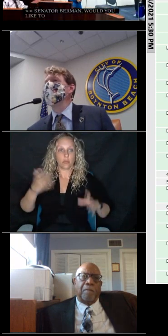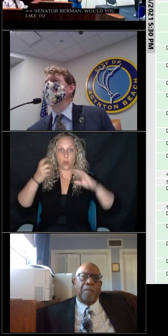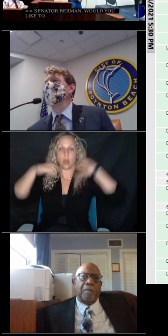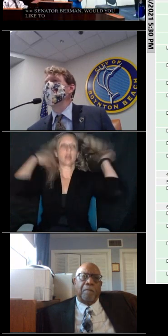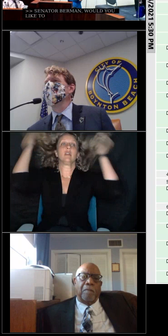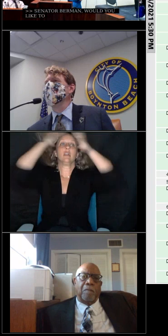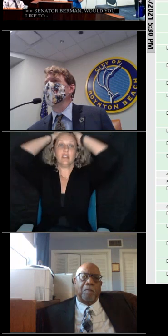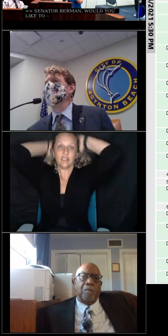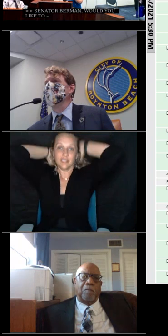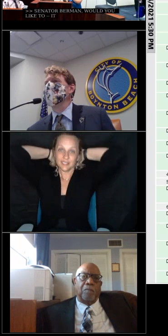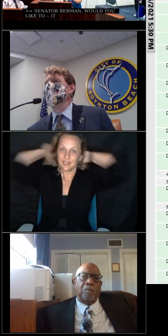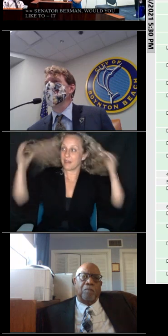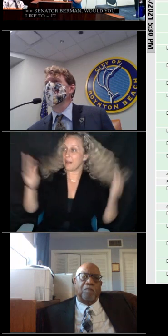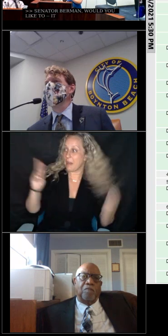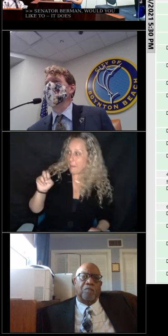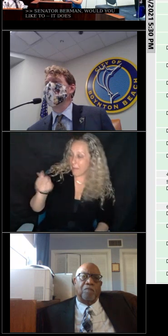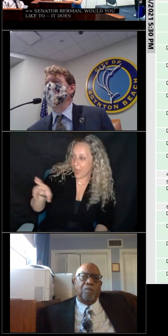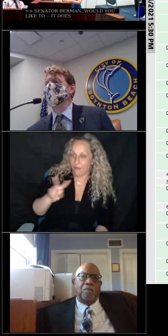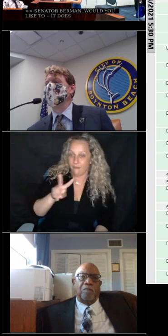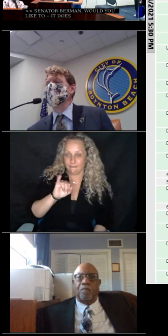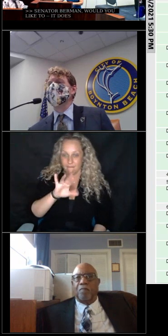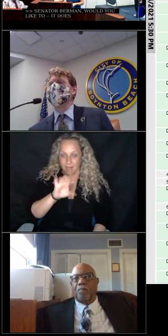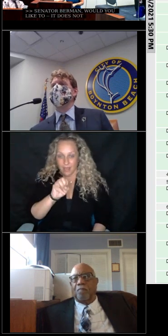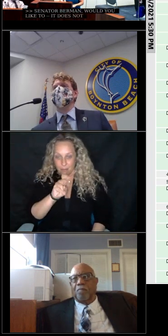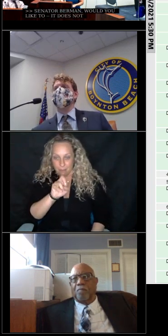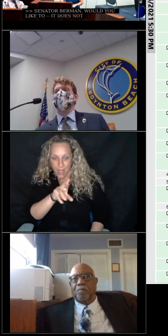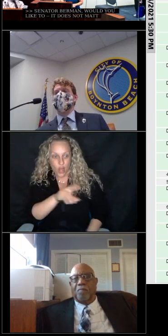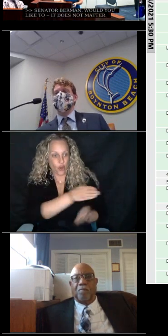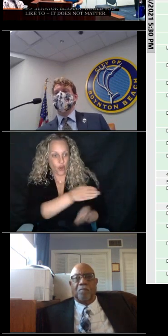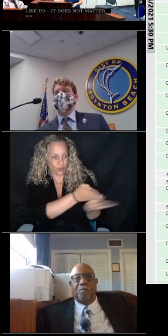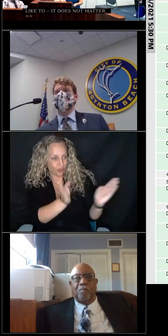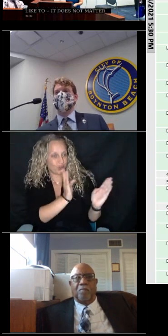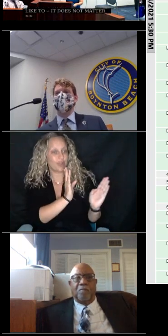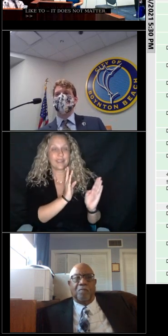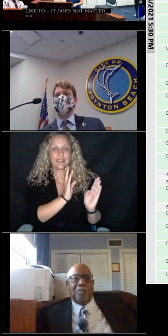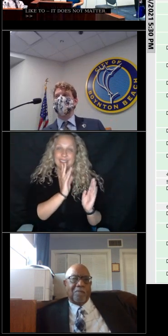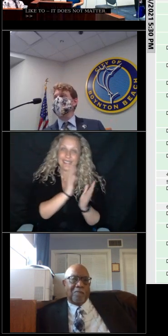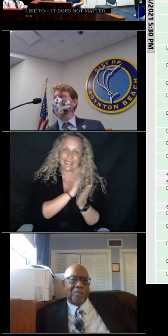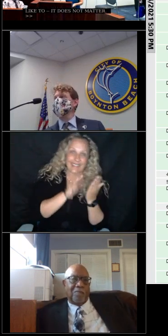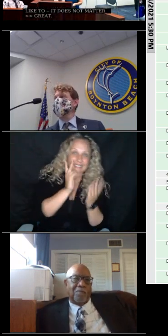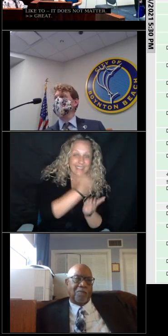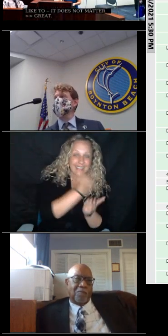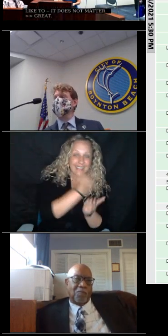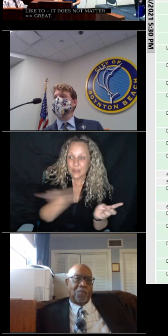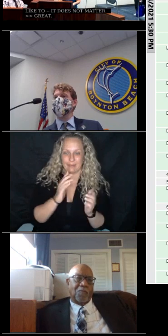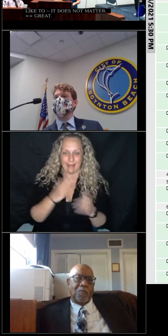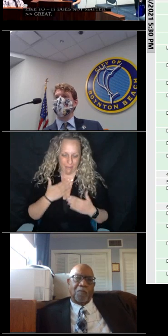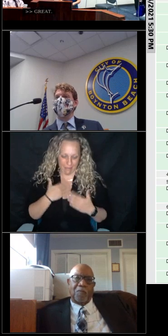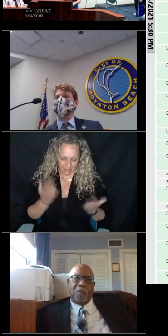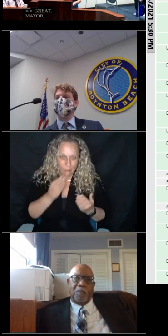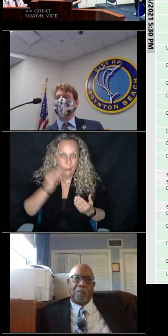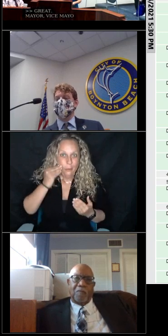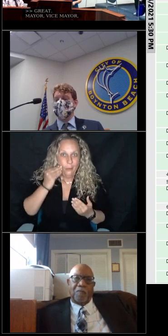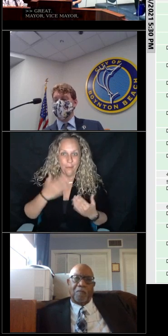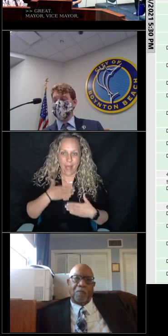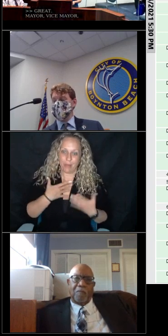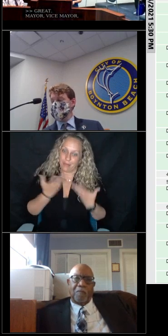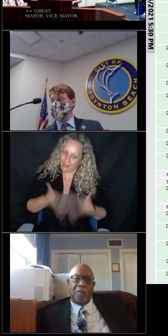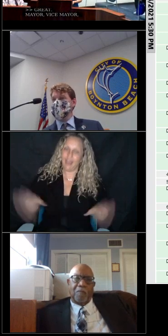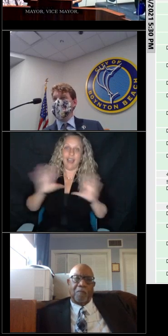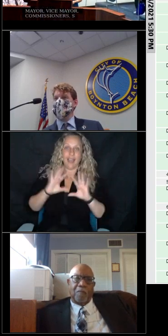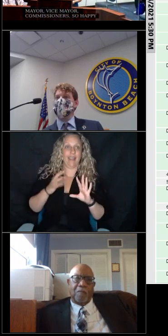Mayor, Vice Mayor, Commissioners, nice to see you. So happy to be home, happy to be done. And as you all heard, we ended